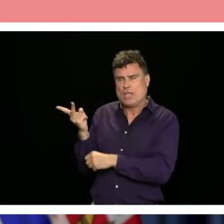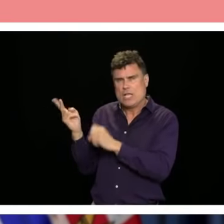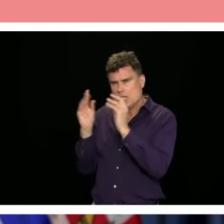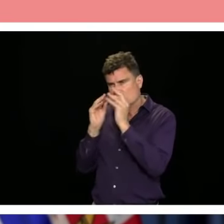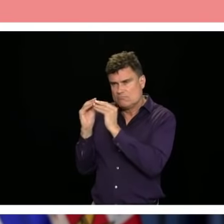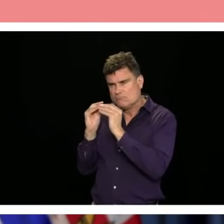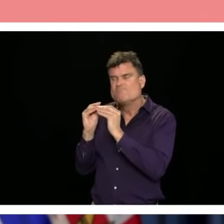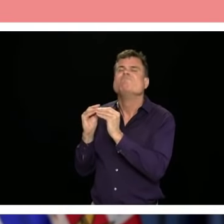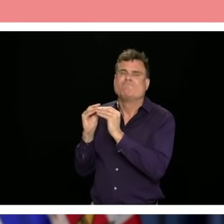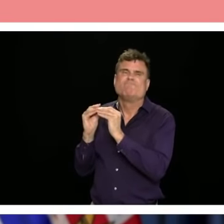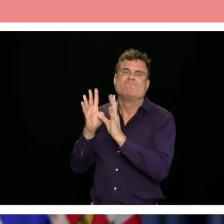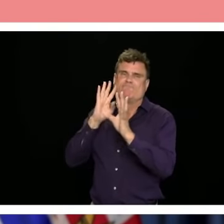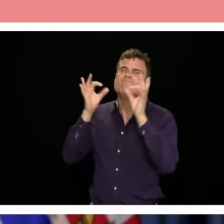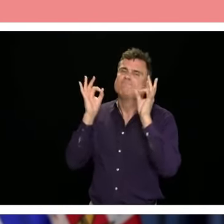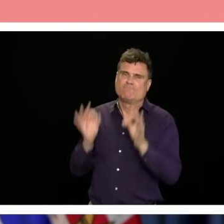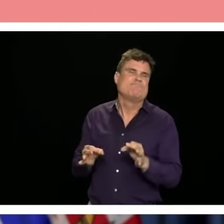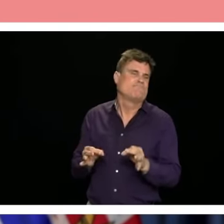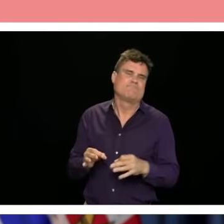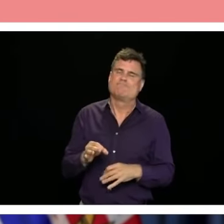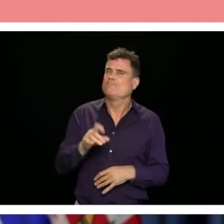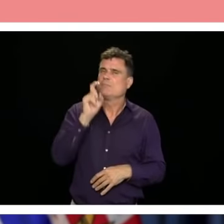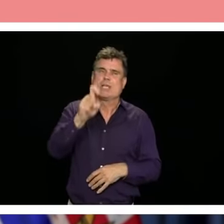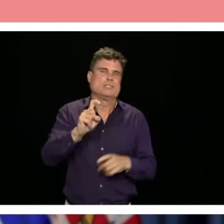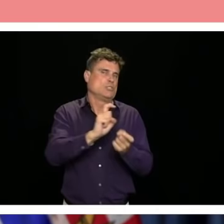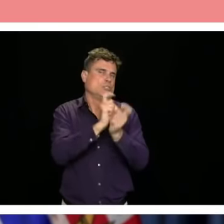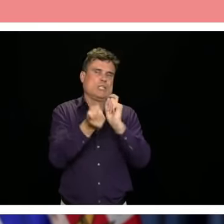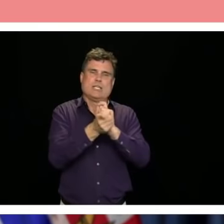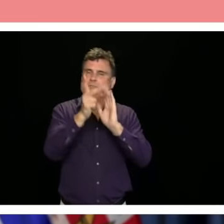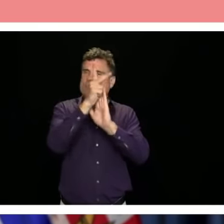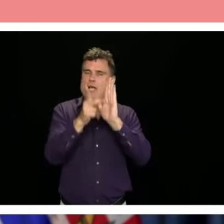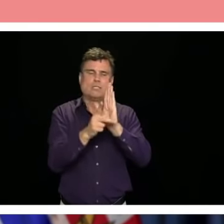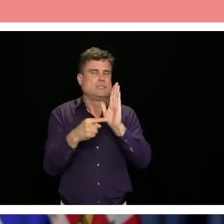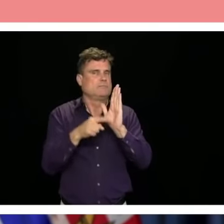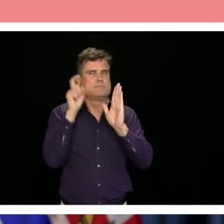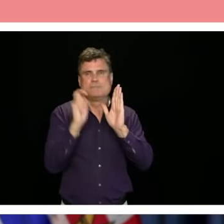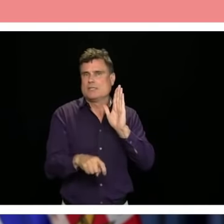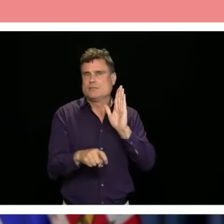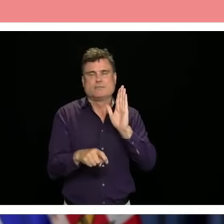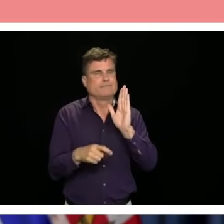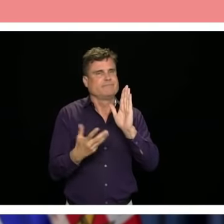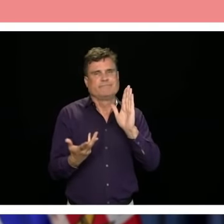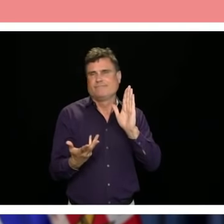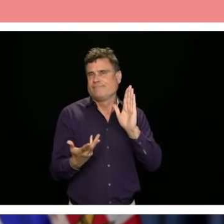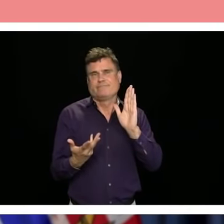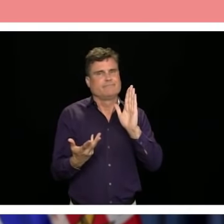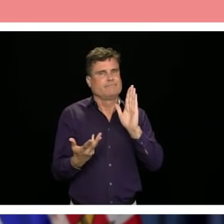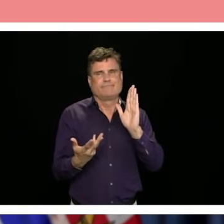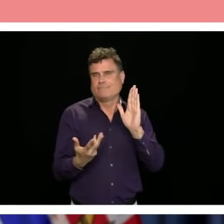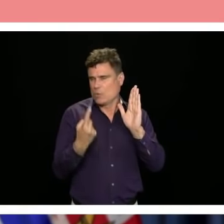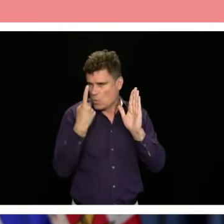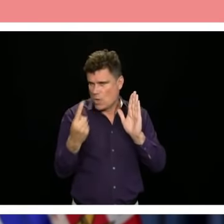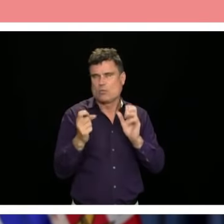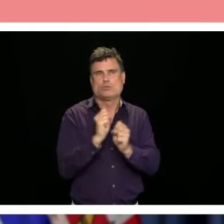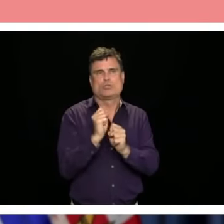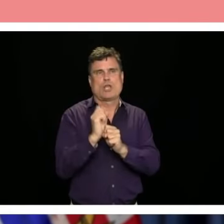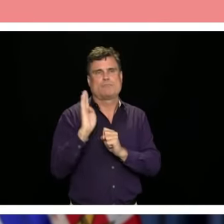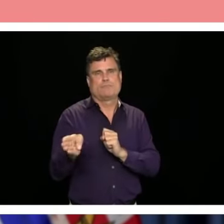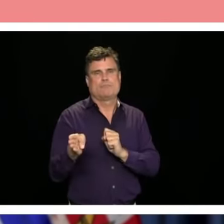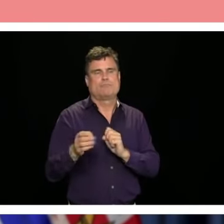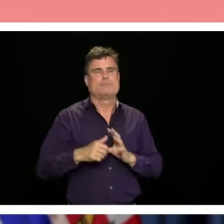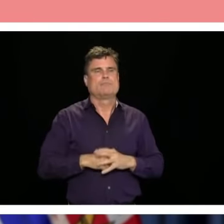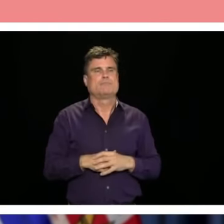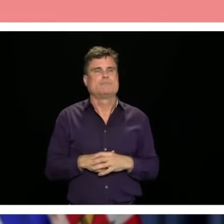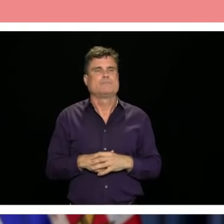outbreaks. And this was led by Dr. Henry and Dr. Patricia Daly in Vancouver Coastal Health. In particular, I think I can give particular credit for